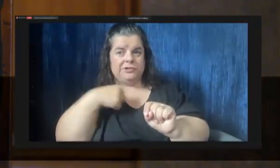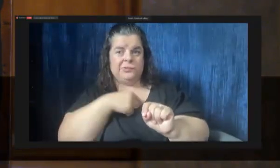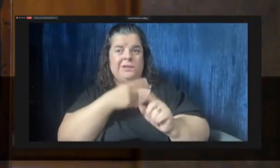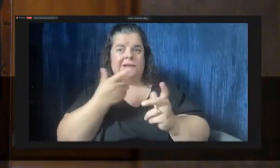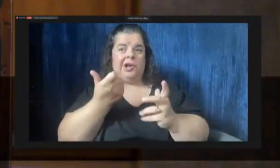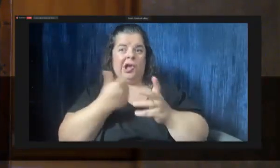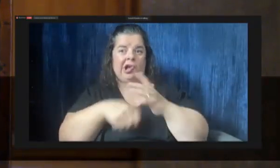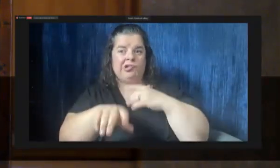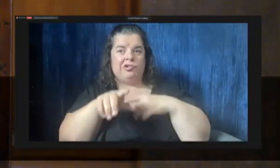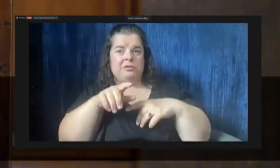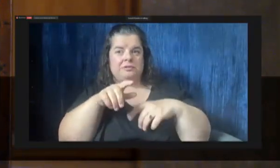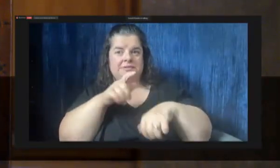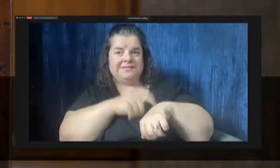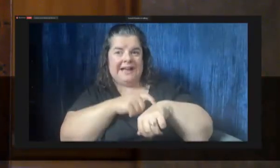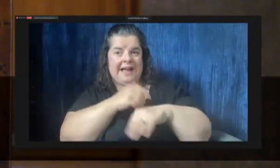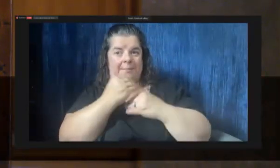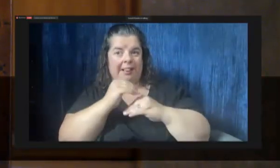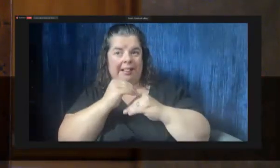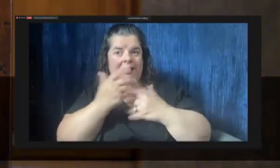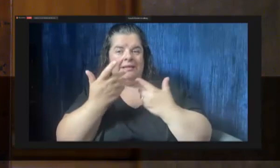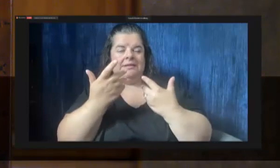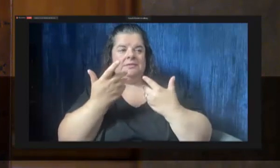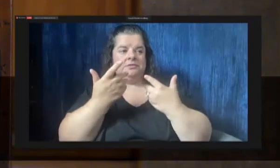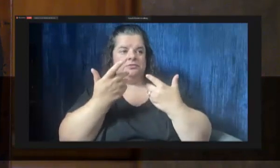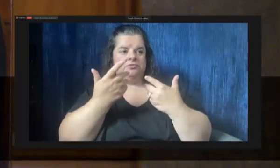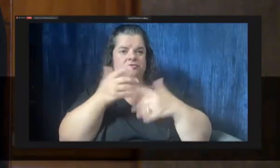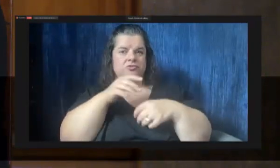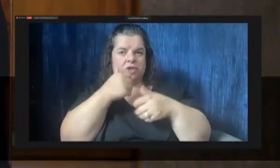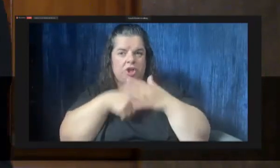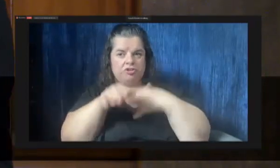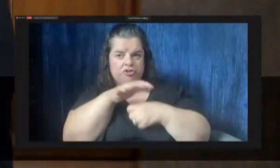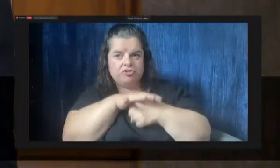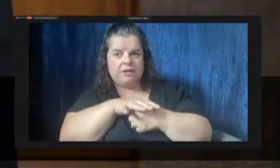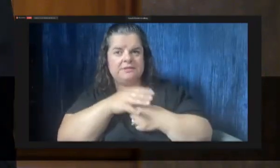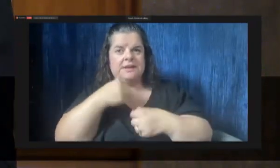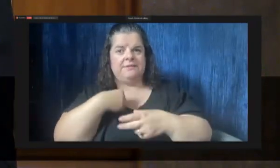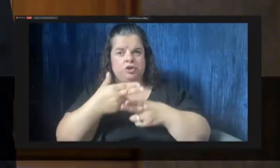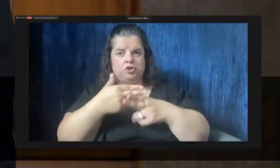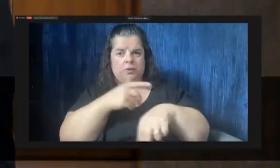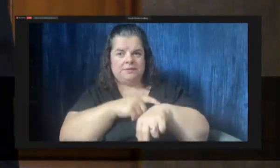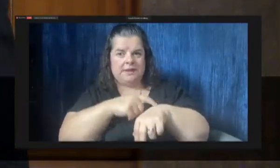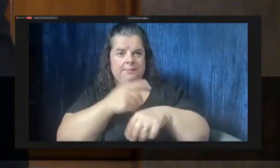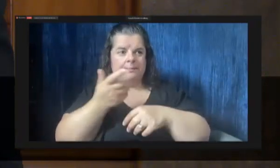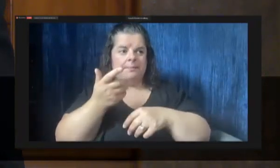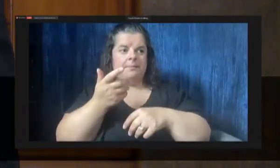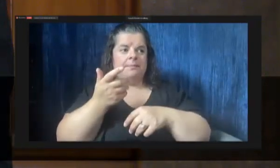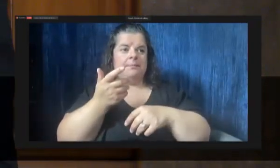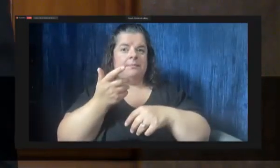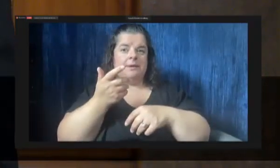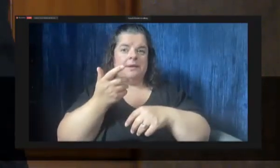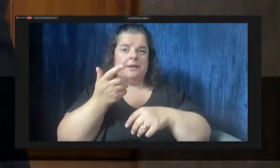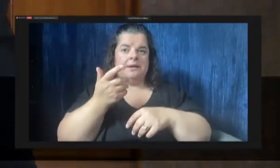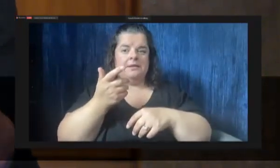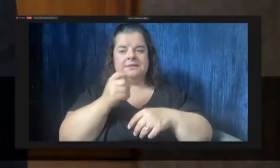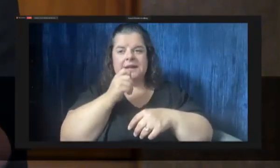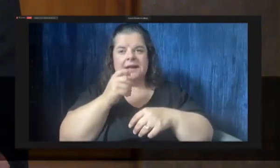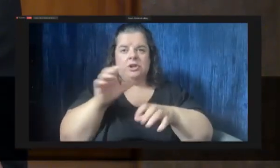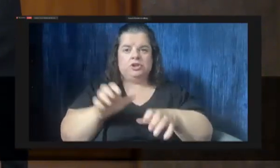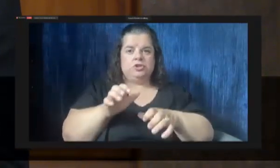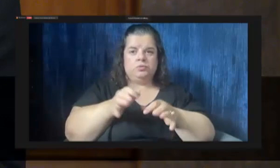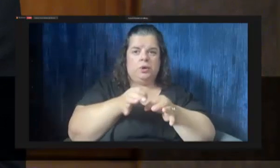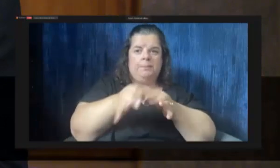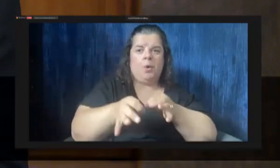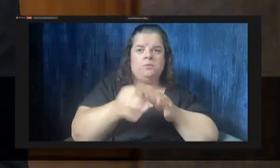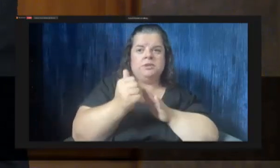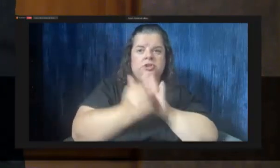gun at this time, and we do have this short time frame, in lieu of a post agenda or something, or a briefing or